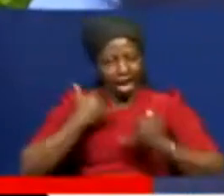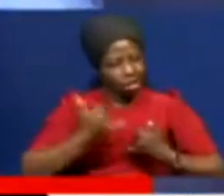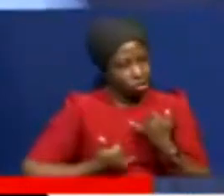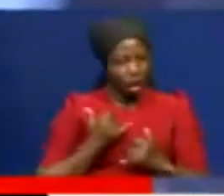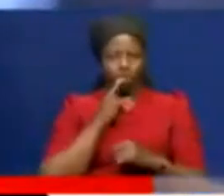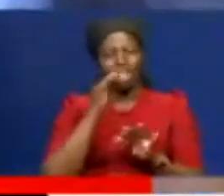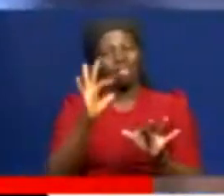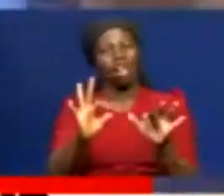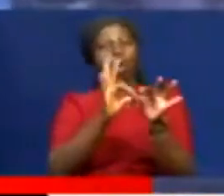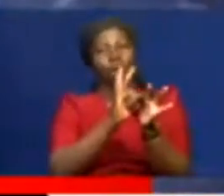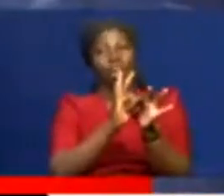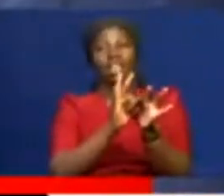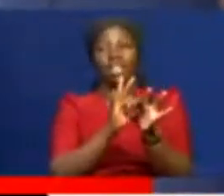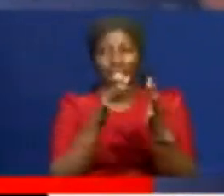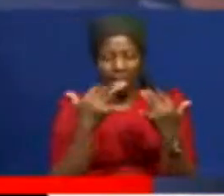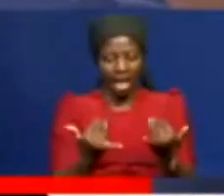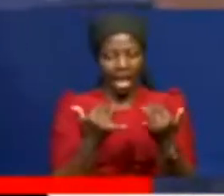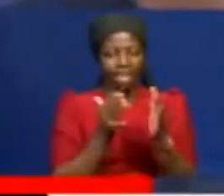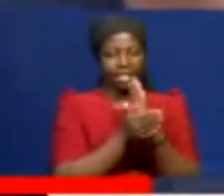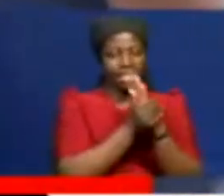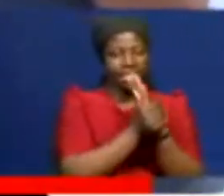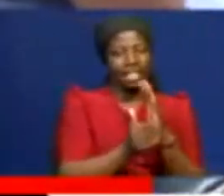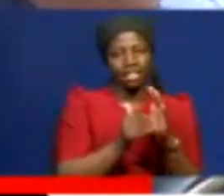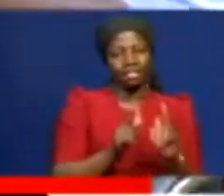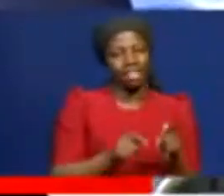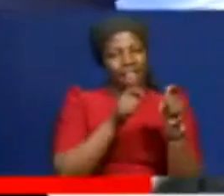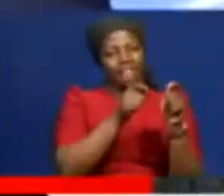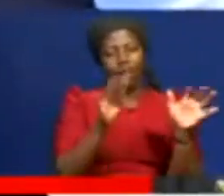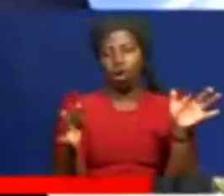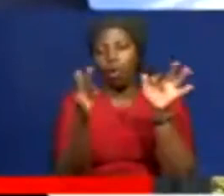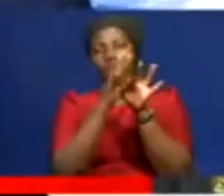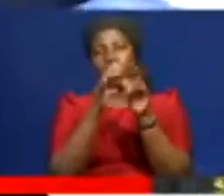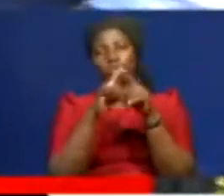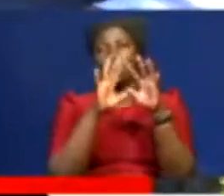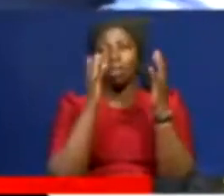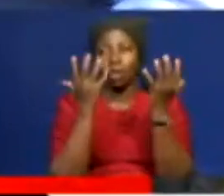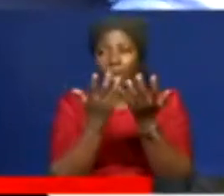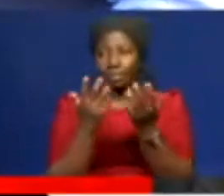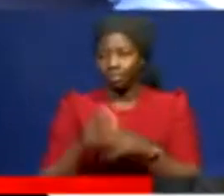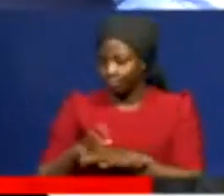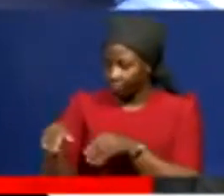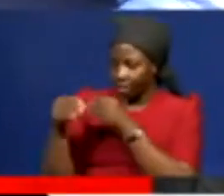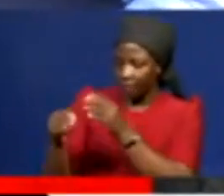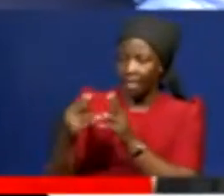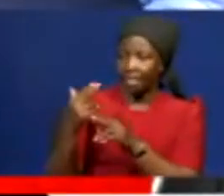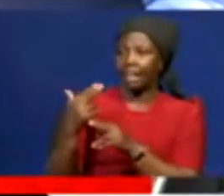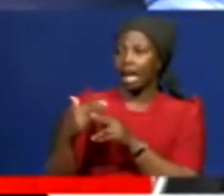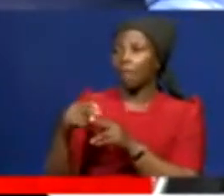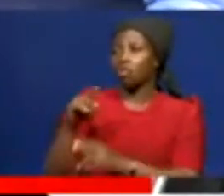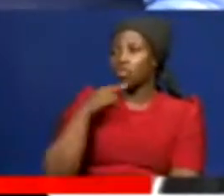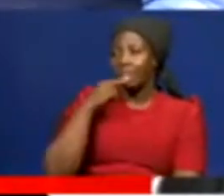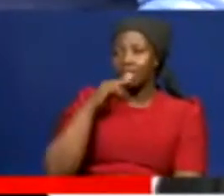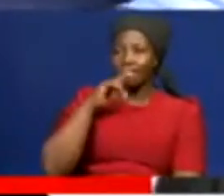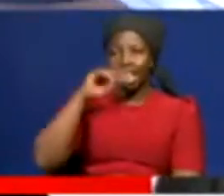connects the young talents to the world. Okay. Yes, I get it. And given those names you've mentioned, I also remember the